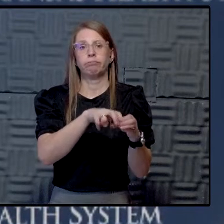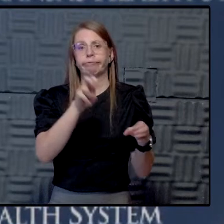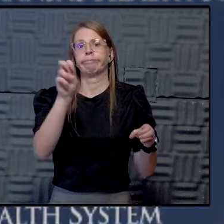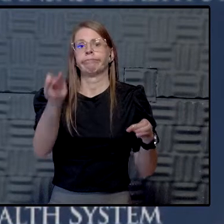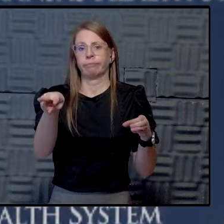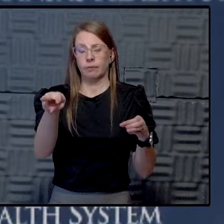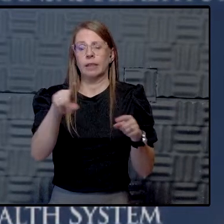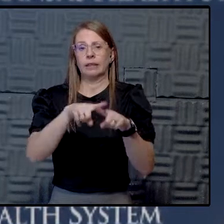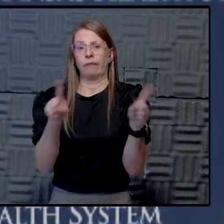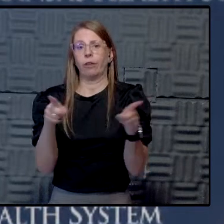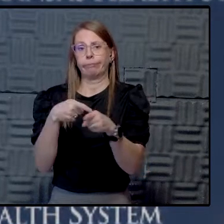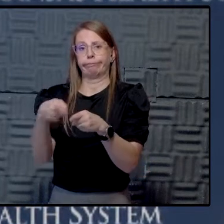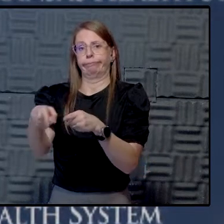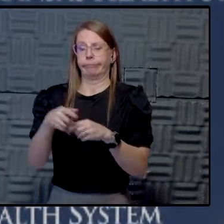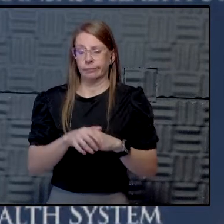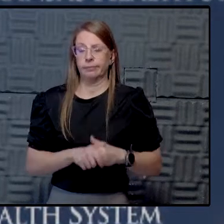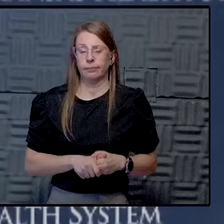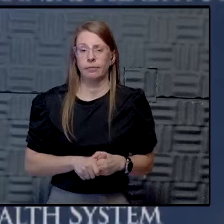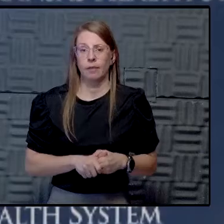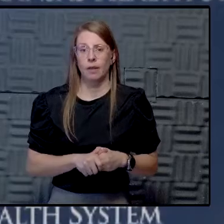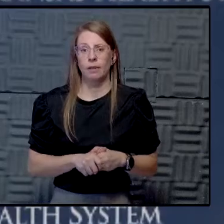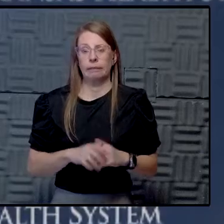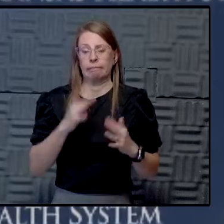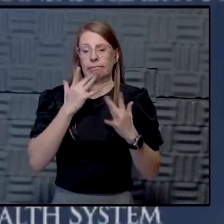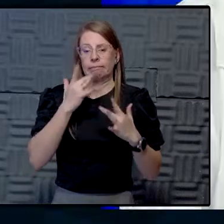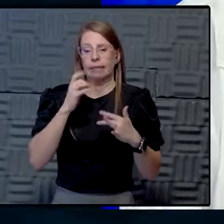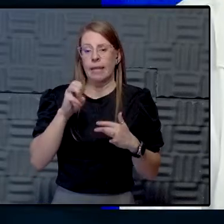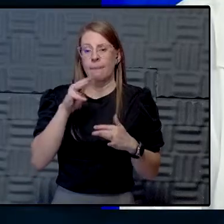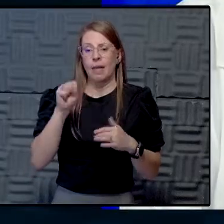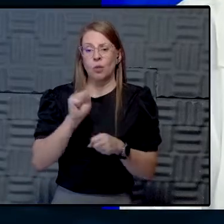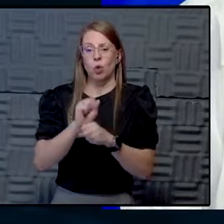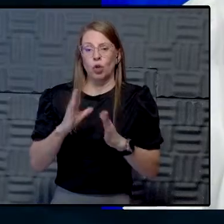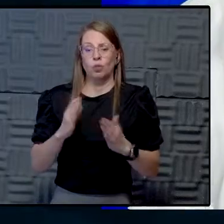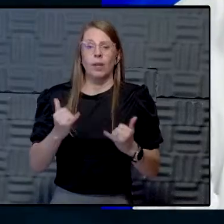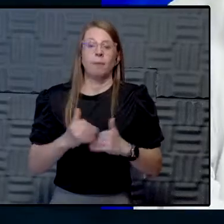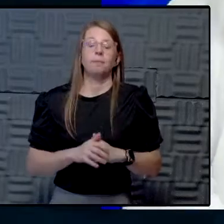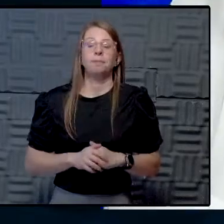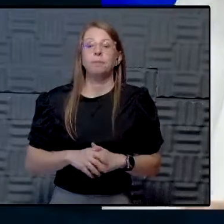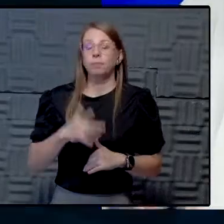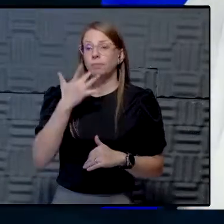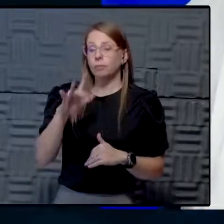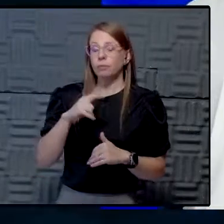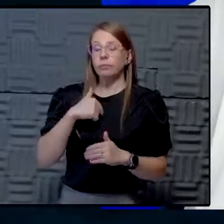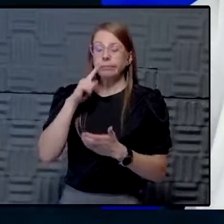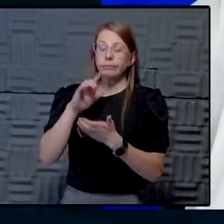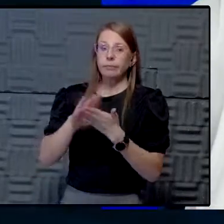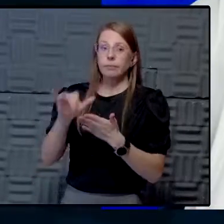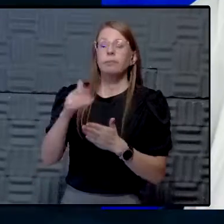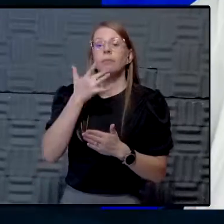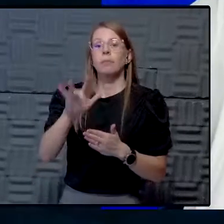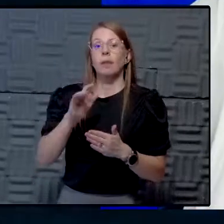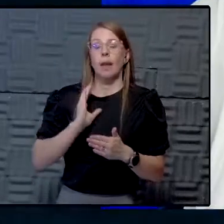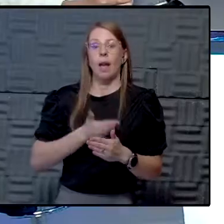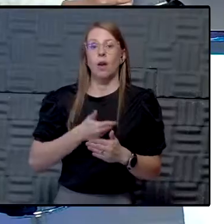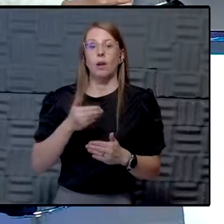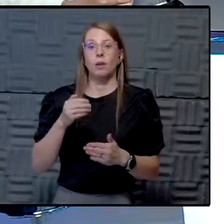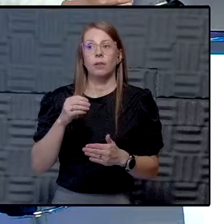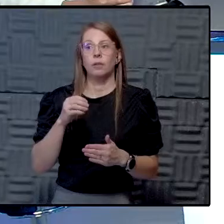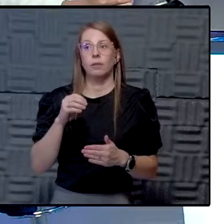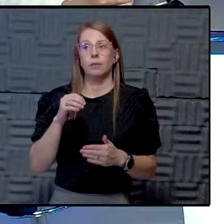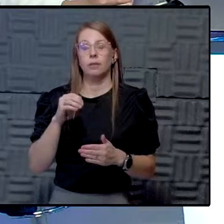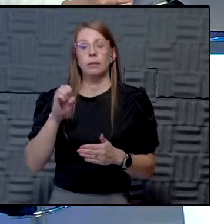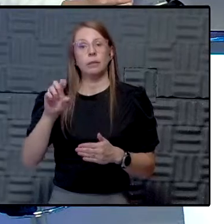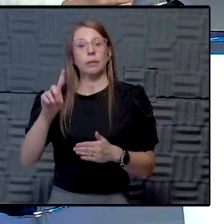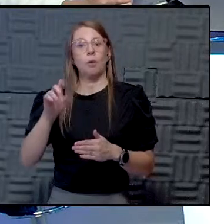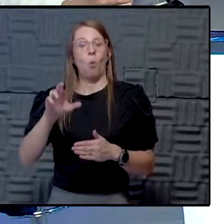an issue, and there's definitely a shortage going on in EMS right now. Yeah, I believe that to be true. Fortunately, I think our ID team stayed intact. You guys have